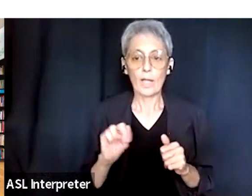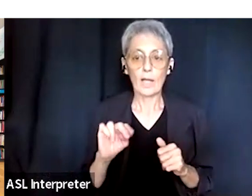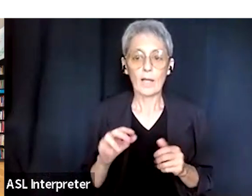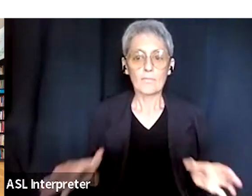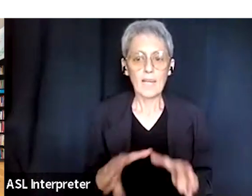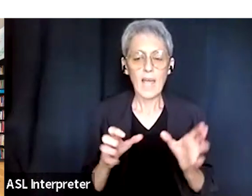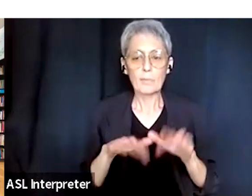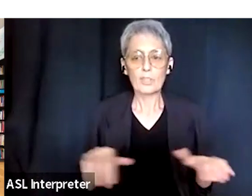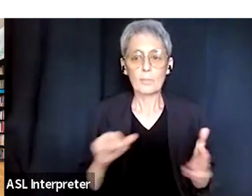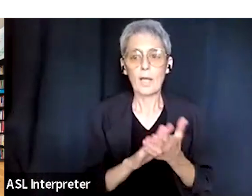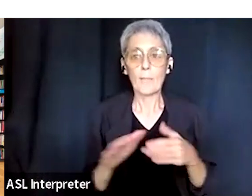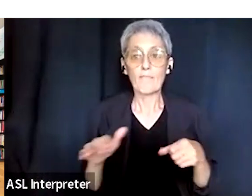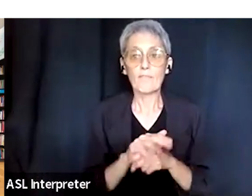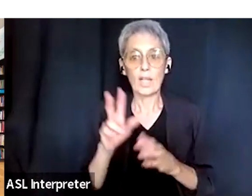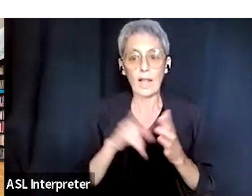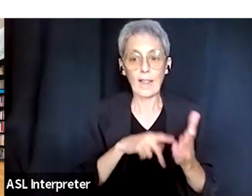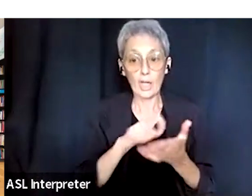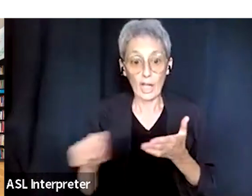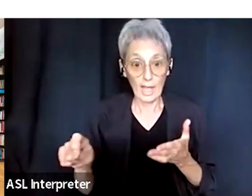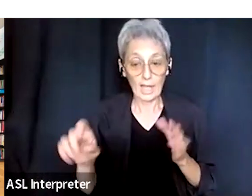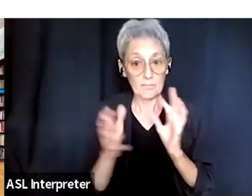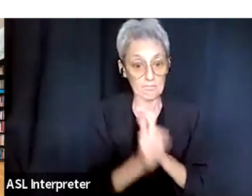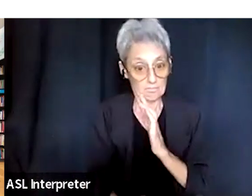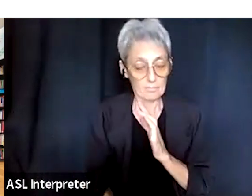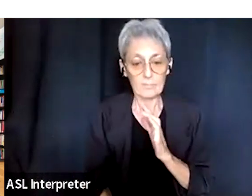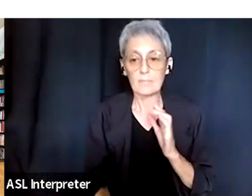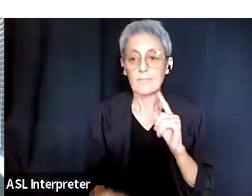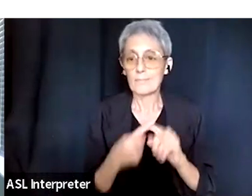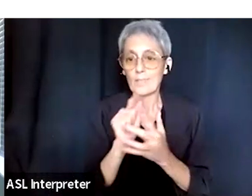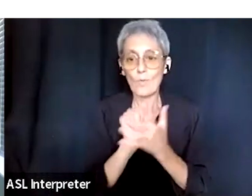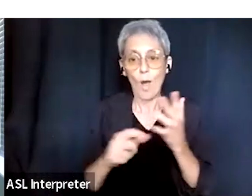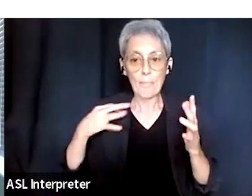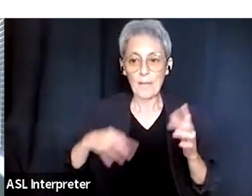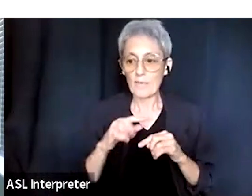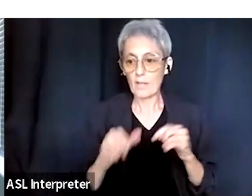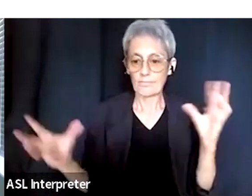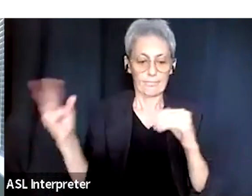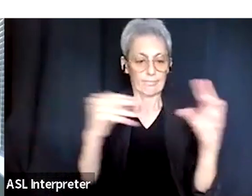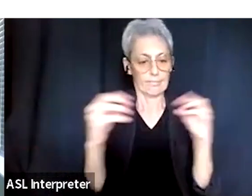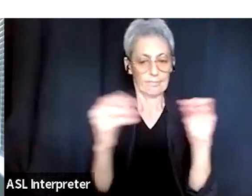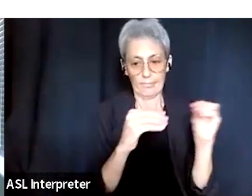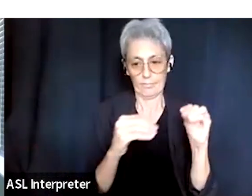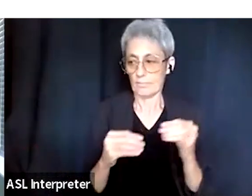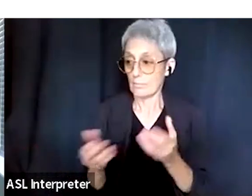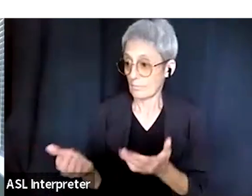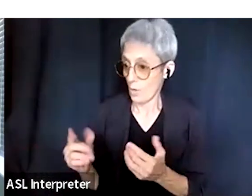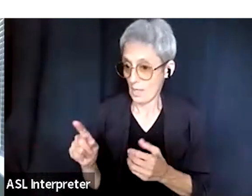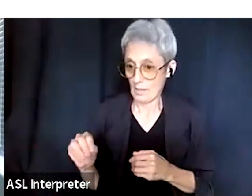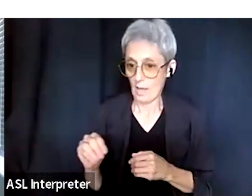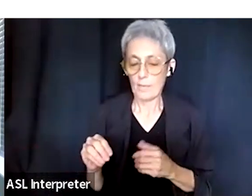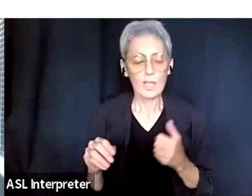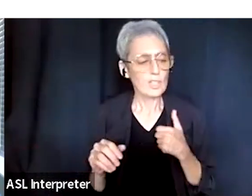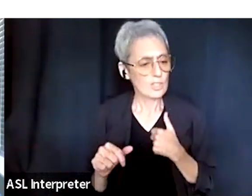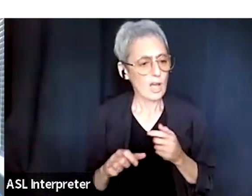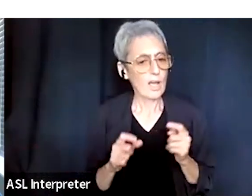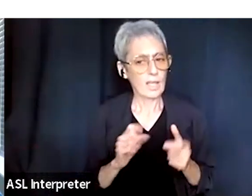fully literate with all of the benefits that brings. Yeah. Go ahead, Dom. Sorry, quickly to jump on that